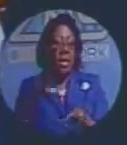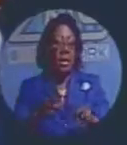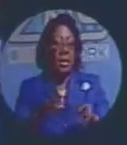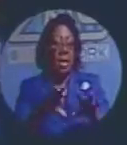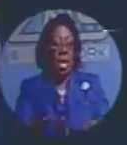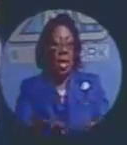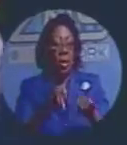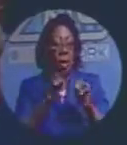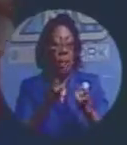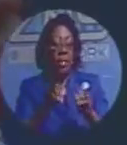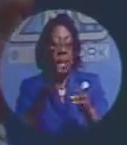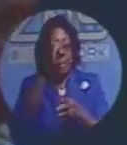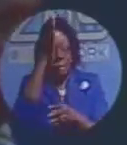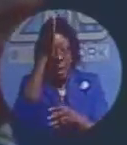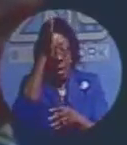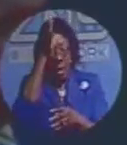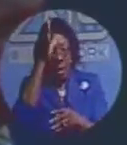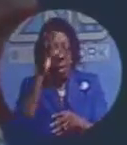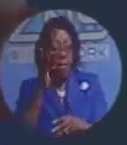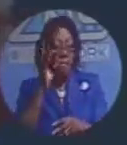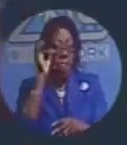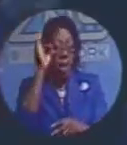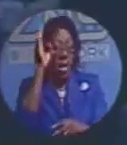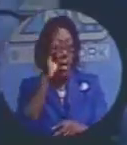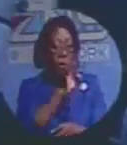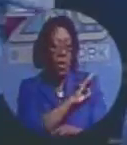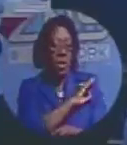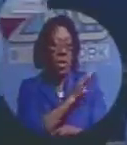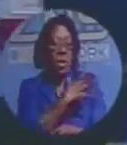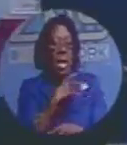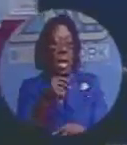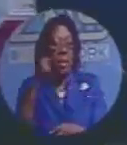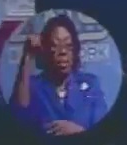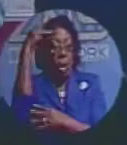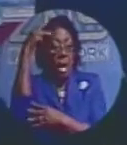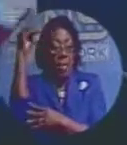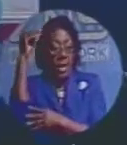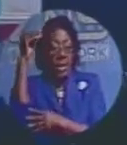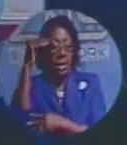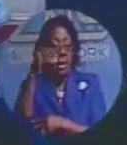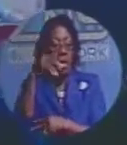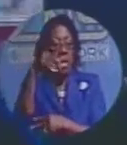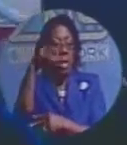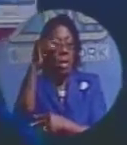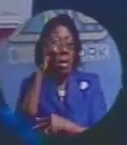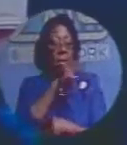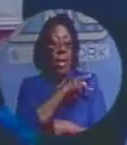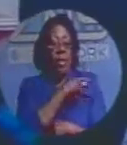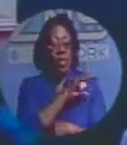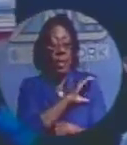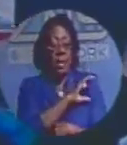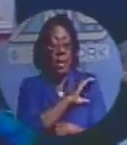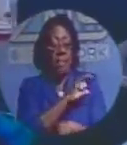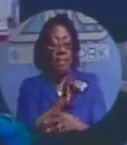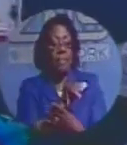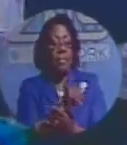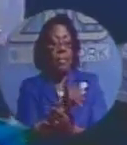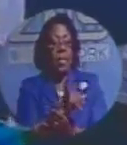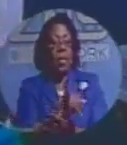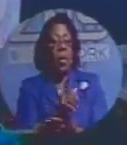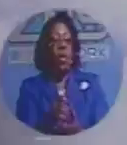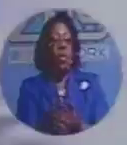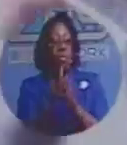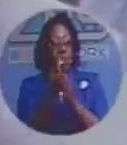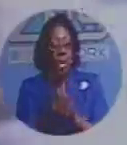Wilson. Also on hand for the occasion was Prime Minister Perry Christie, who commended Bishop Ellis for the ongoing role he continues to